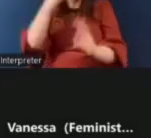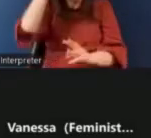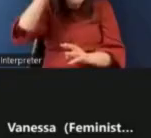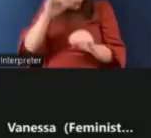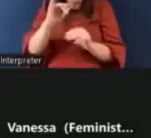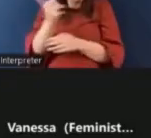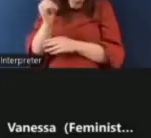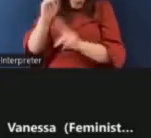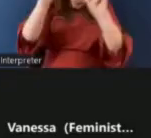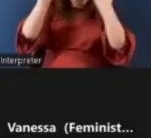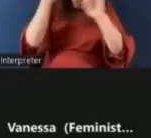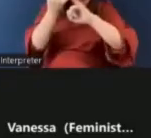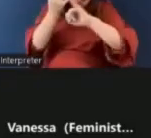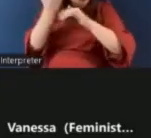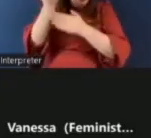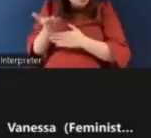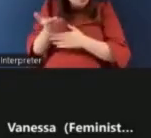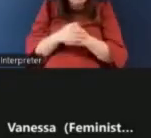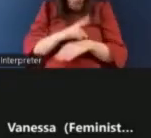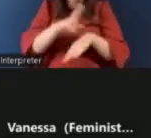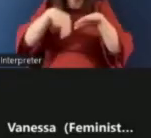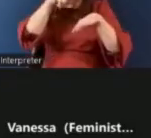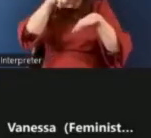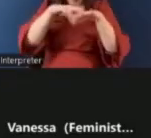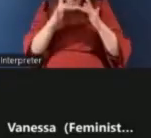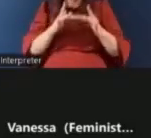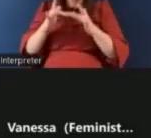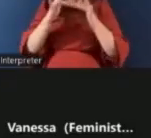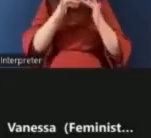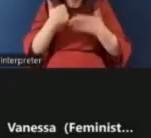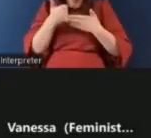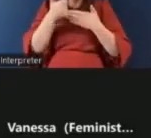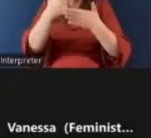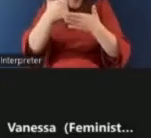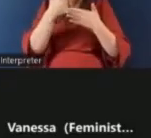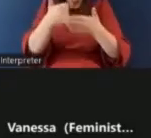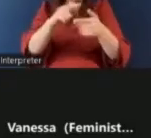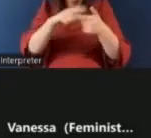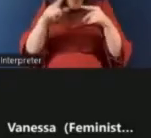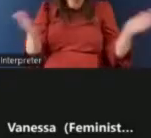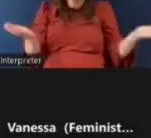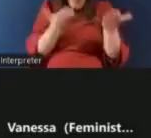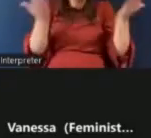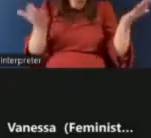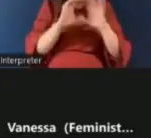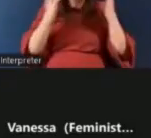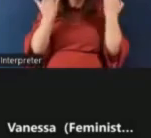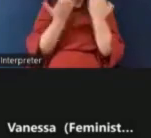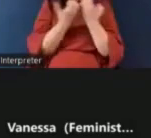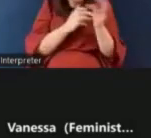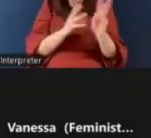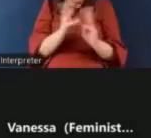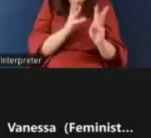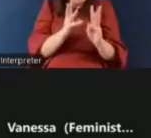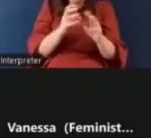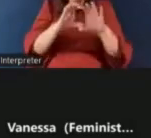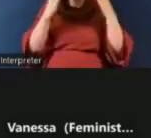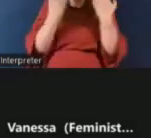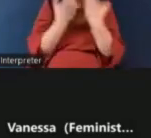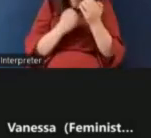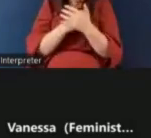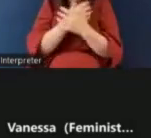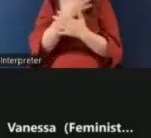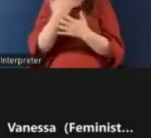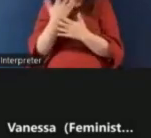don't know us. We are the national network that supports and promotes community work or community development as